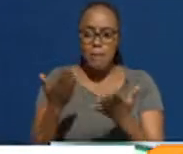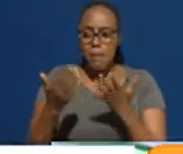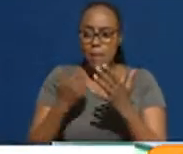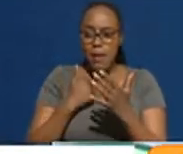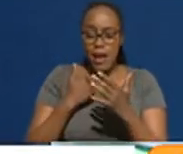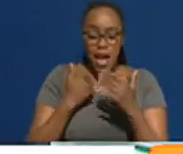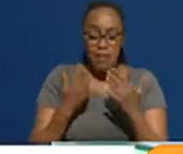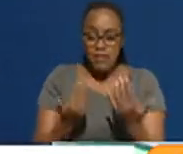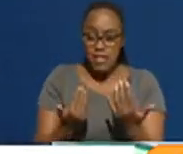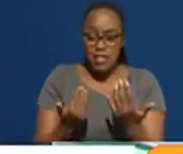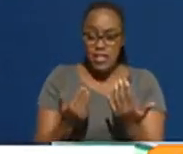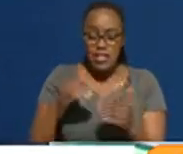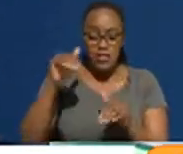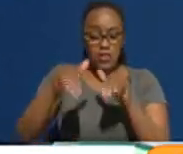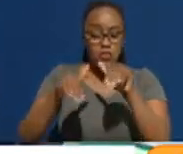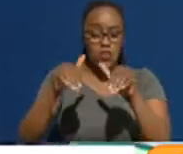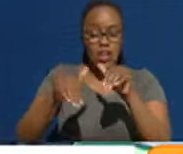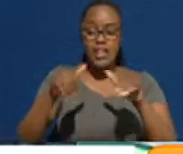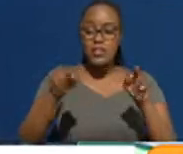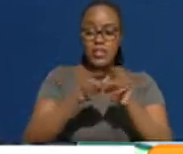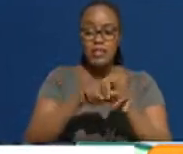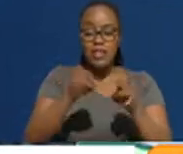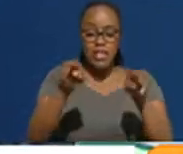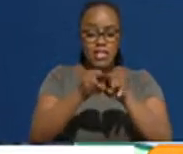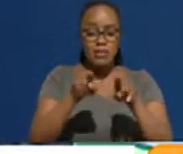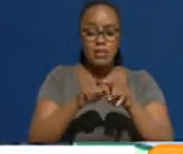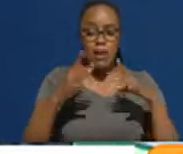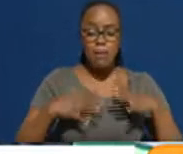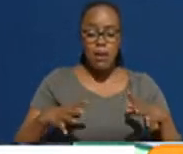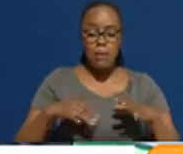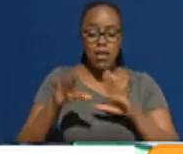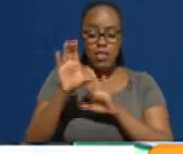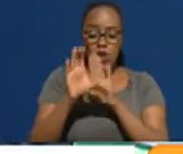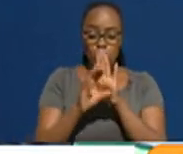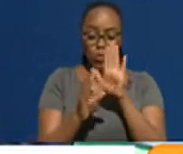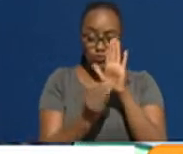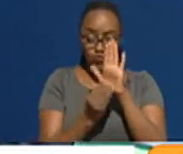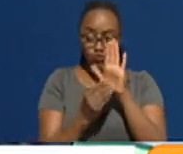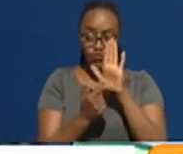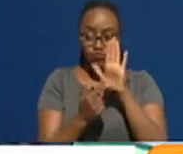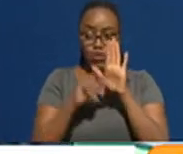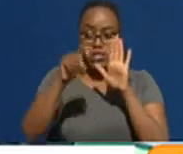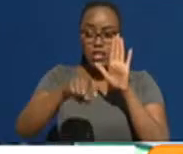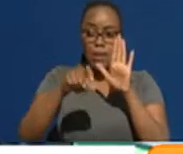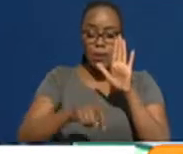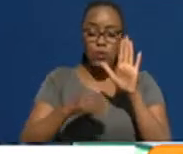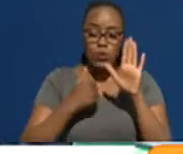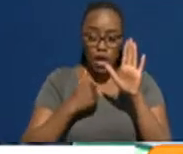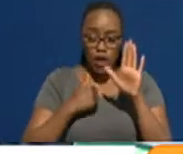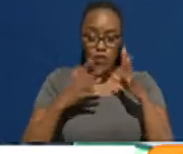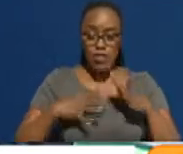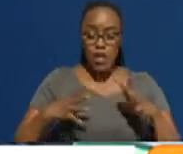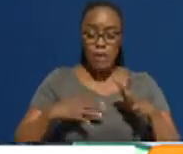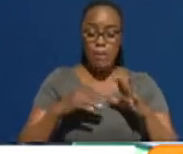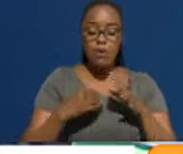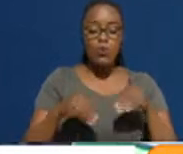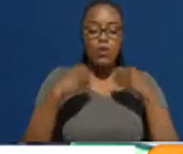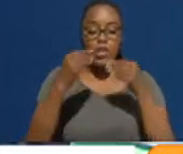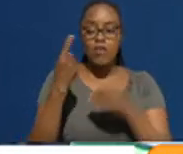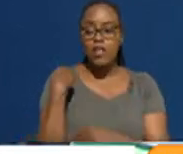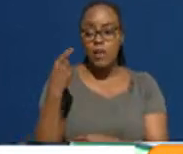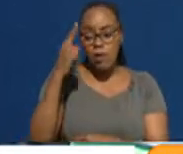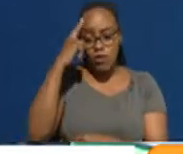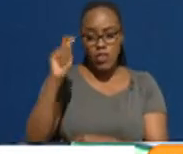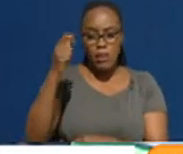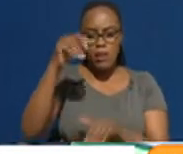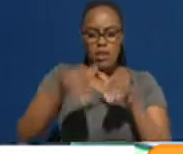of this election. And those are the same people in the constitution who are supposed to be the ones who are giving the figures for the presidential election.